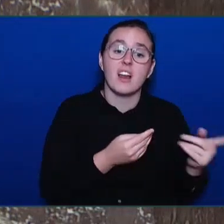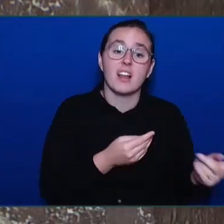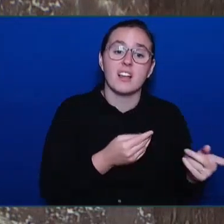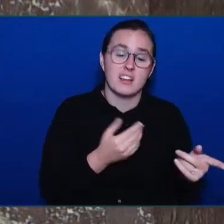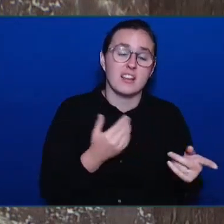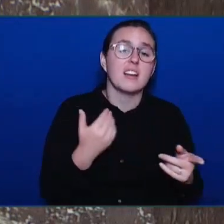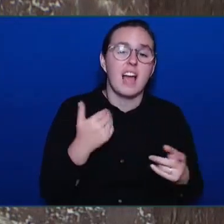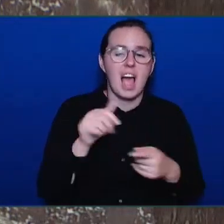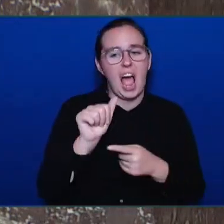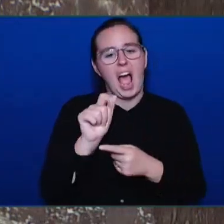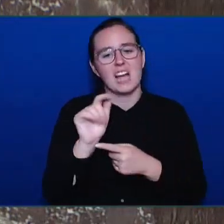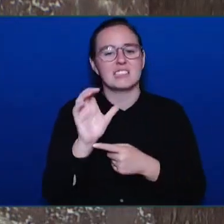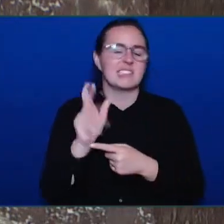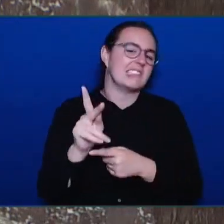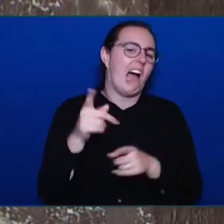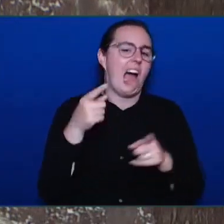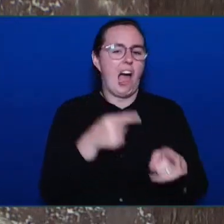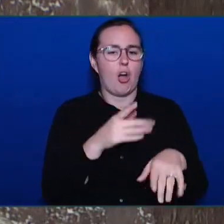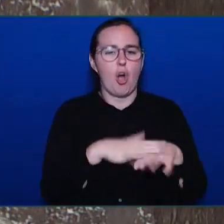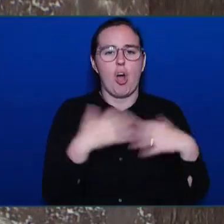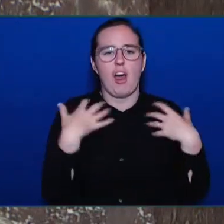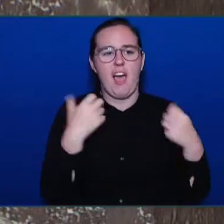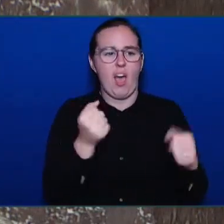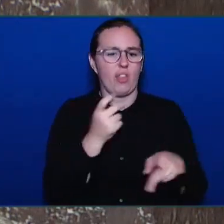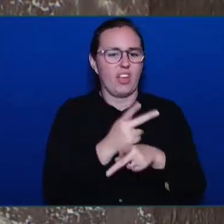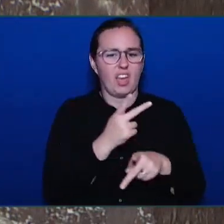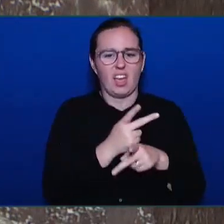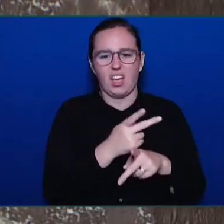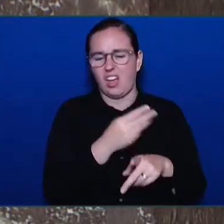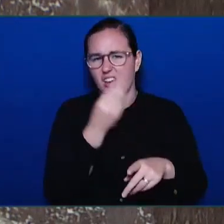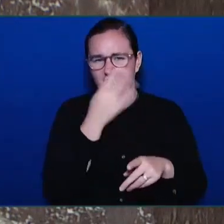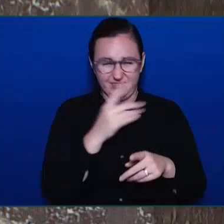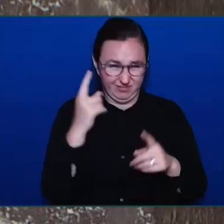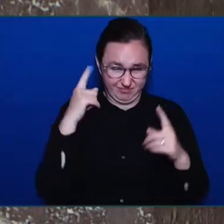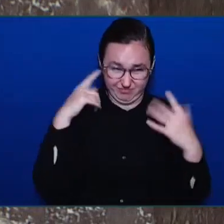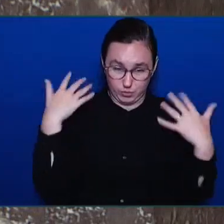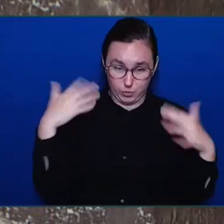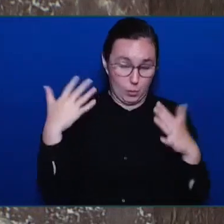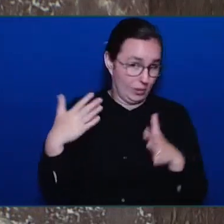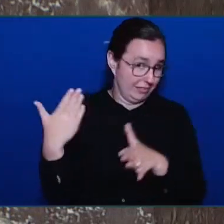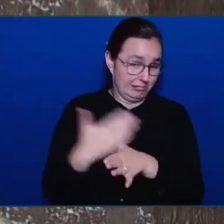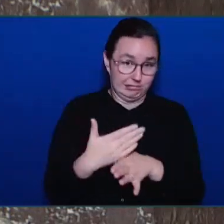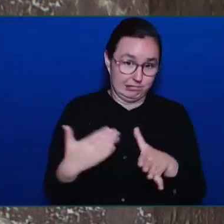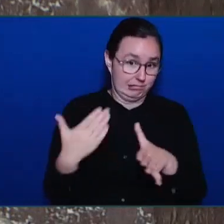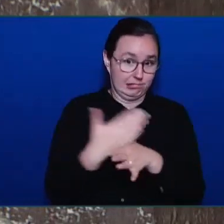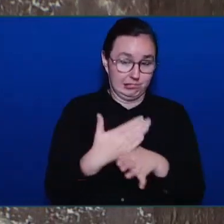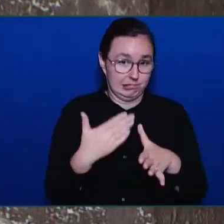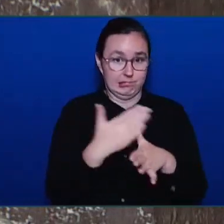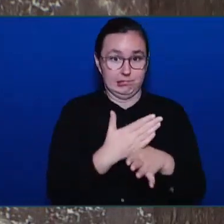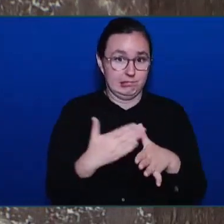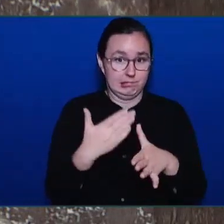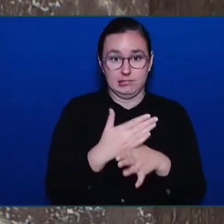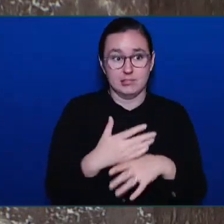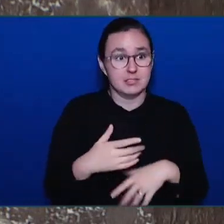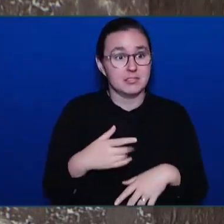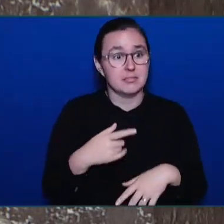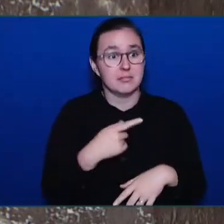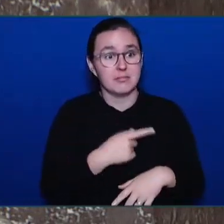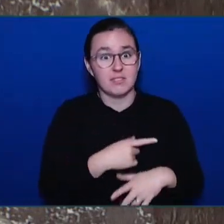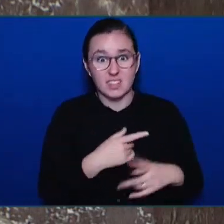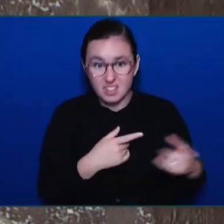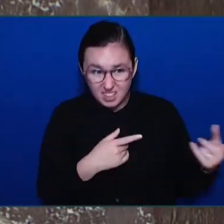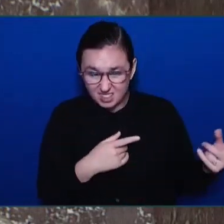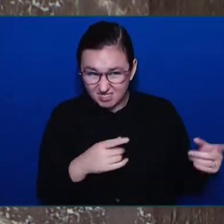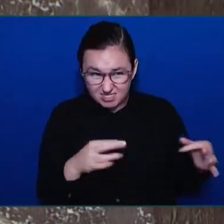PEI said, I couldn't believe what we're seeing. You know, Honourable Speaker, you know what the Minister of Finance, now the Leader of the